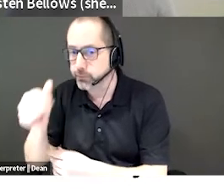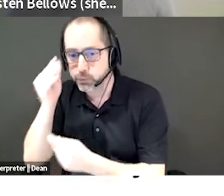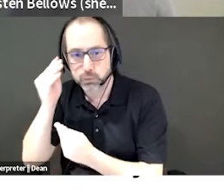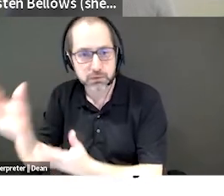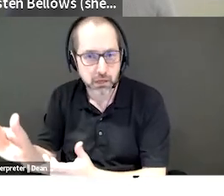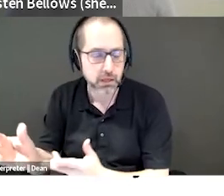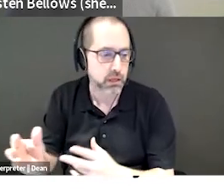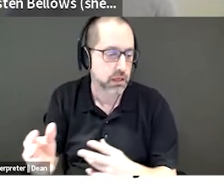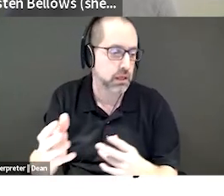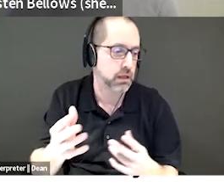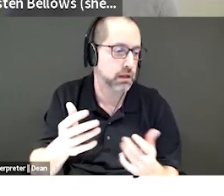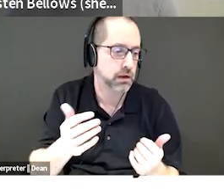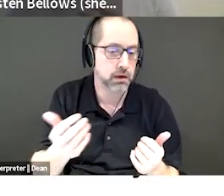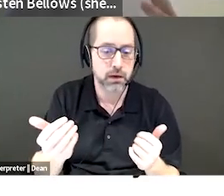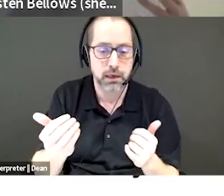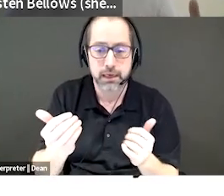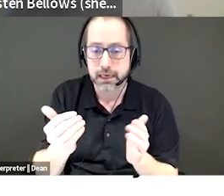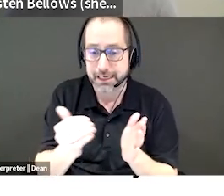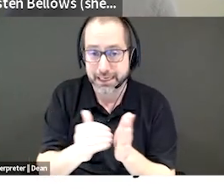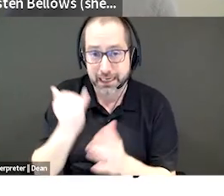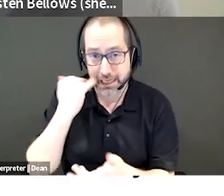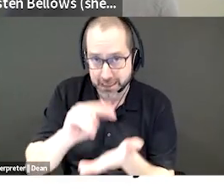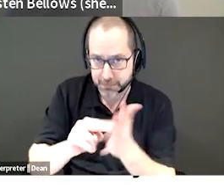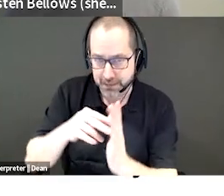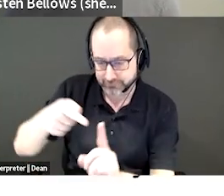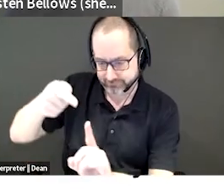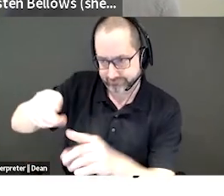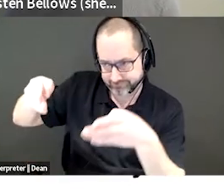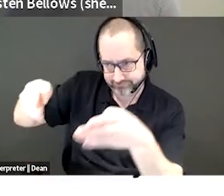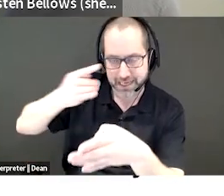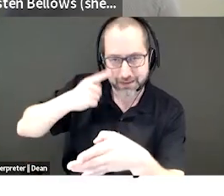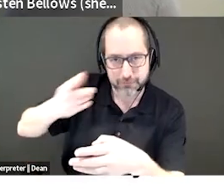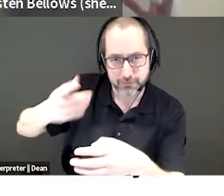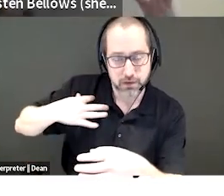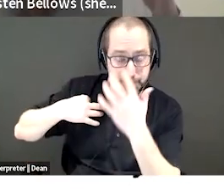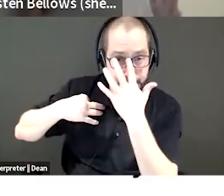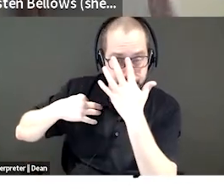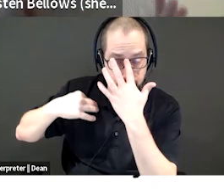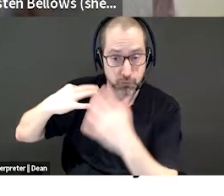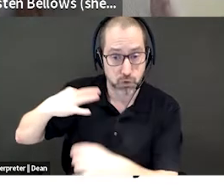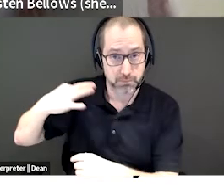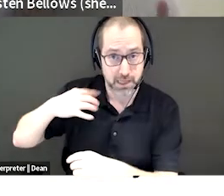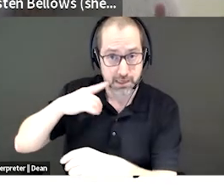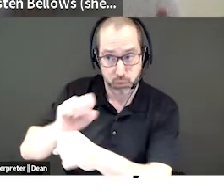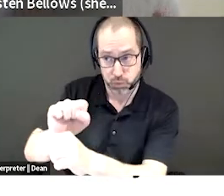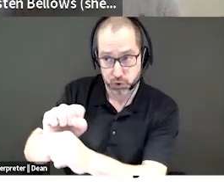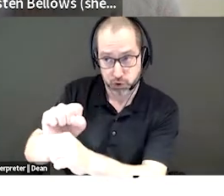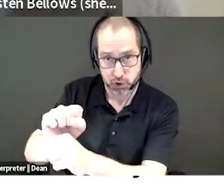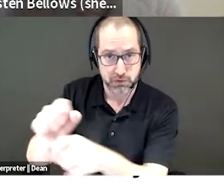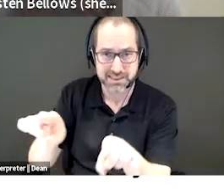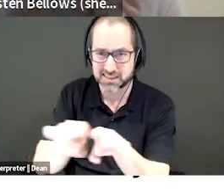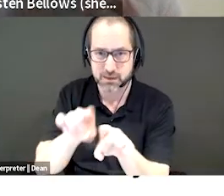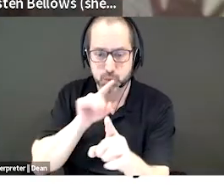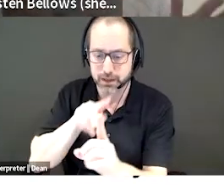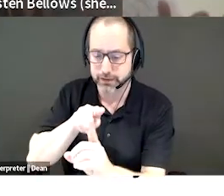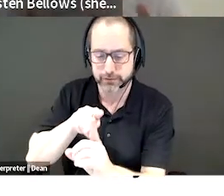we're only talking about disclosure when applying for jobs, just like the application part of it.